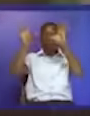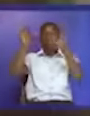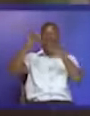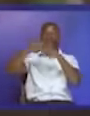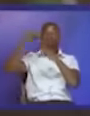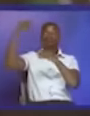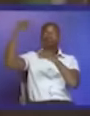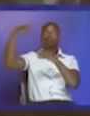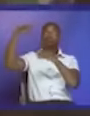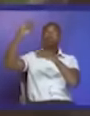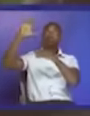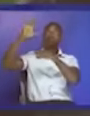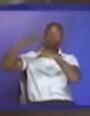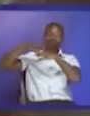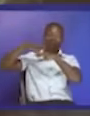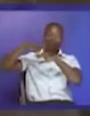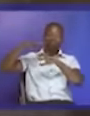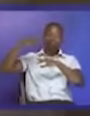your glory.